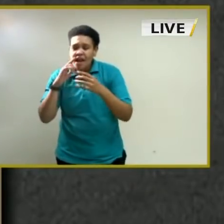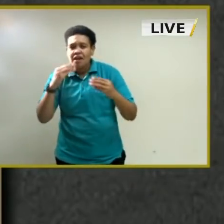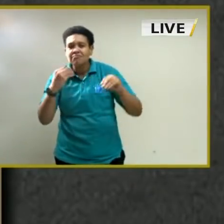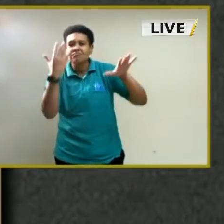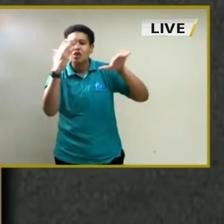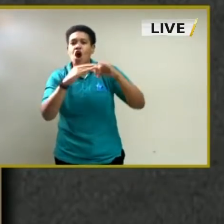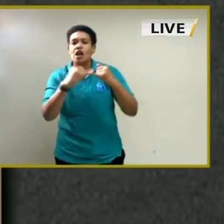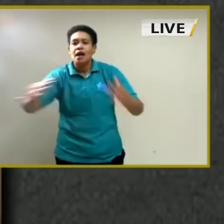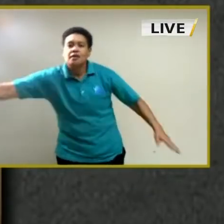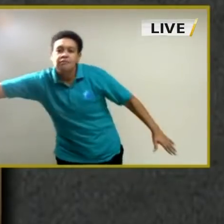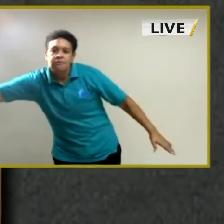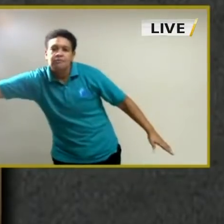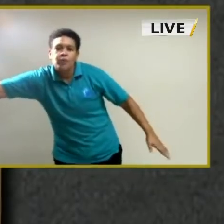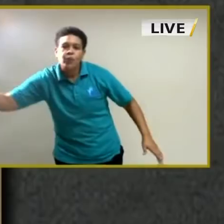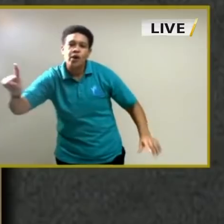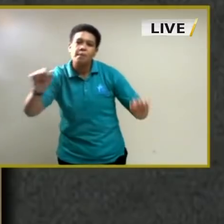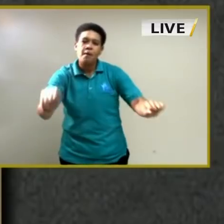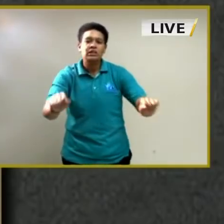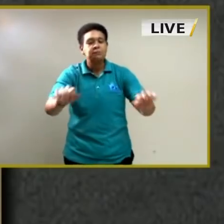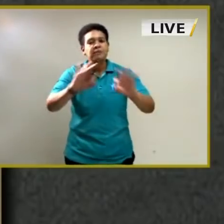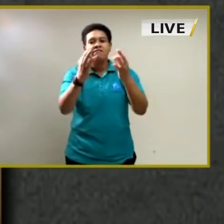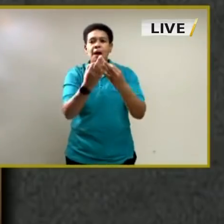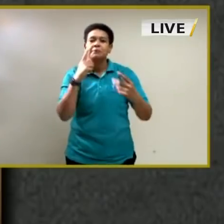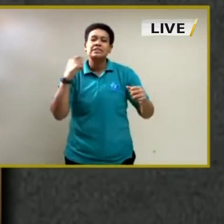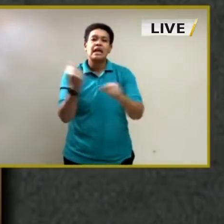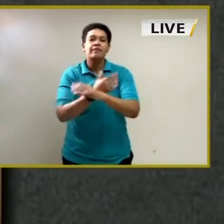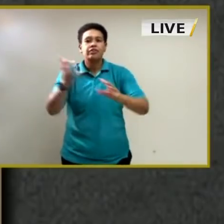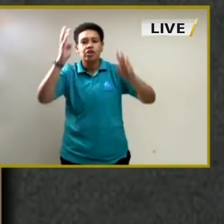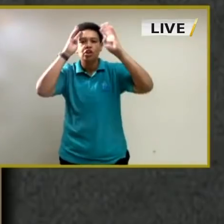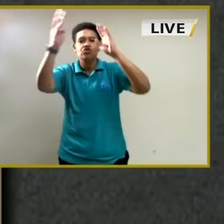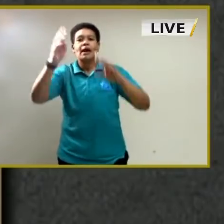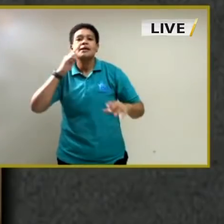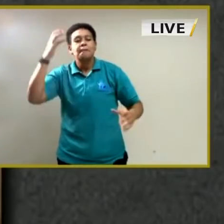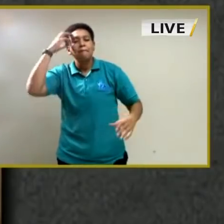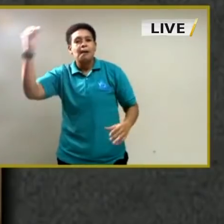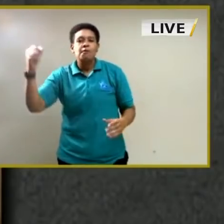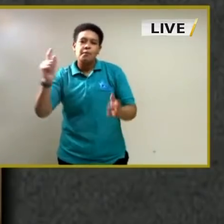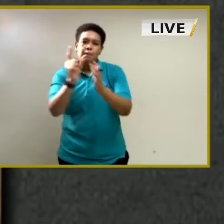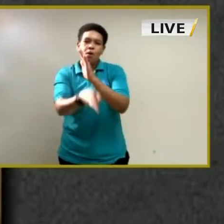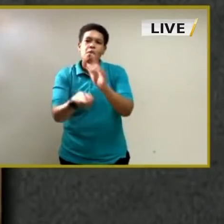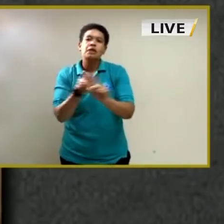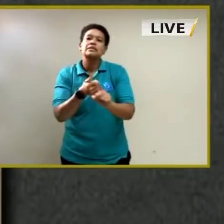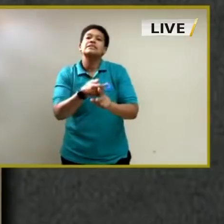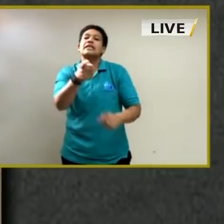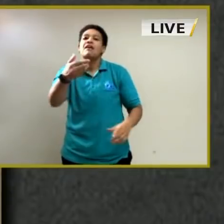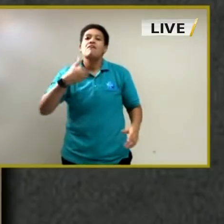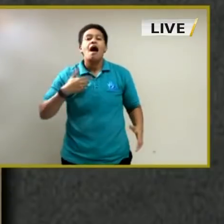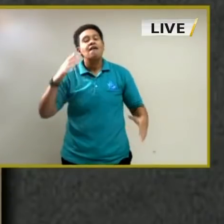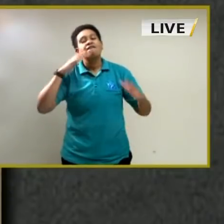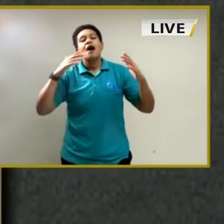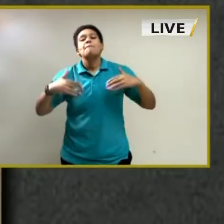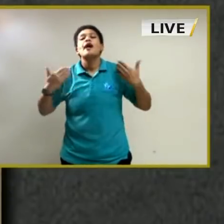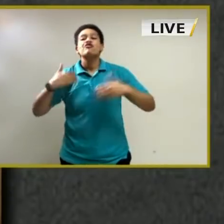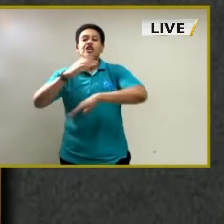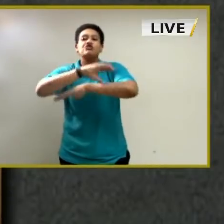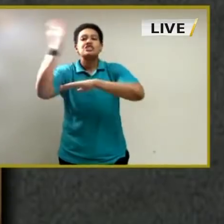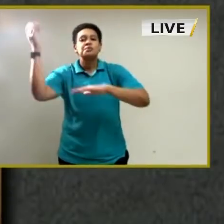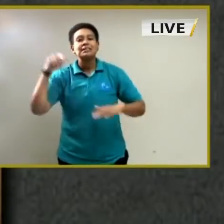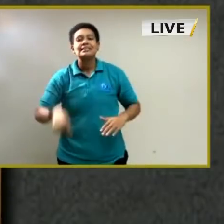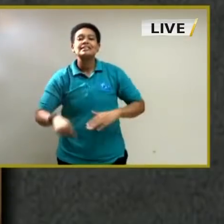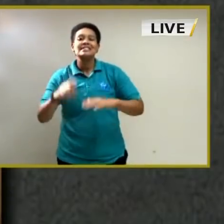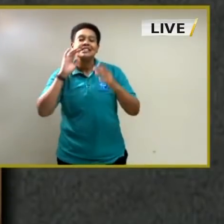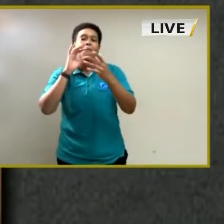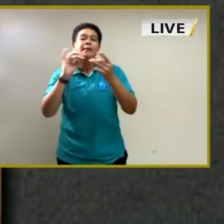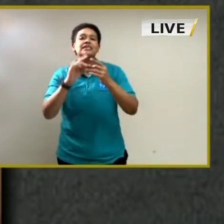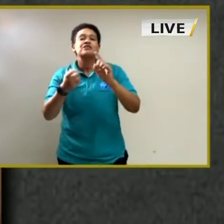possible. Family is everything. Create memorable moments at home and have a Merry Christmas. This was a